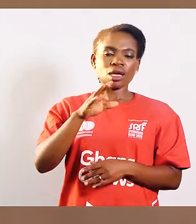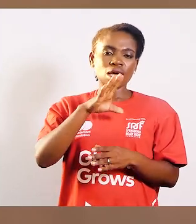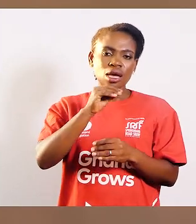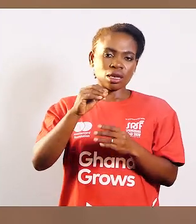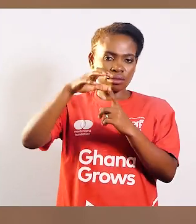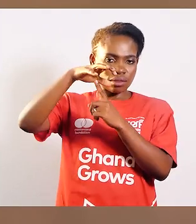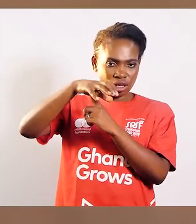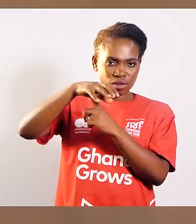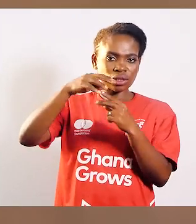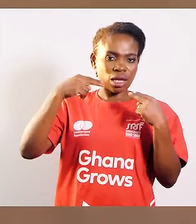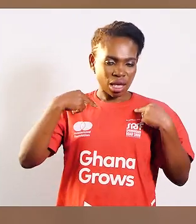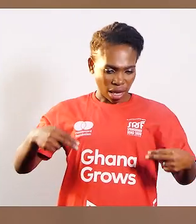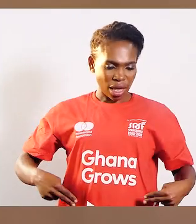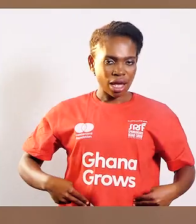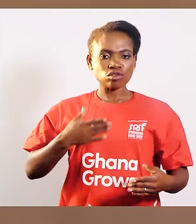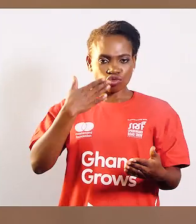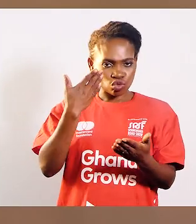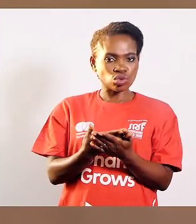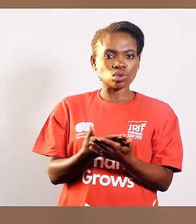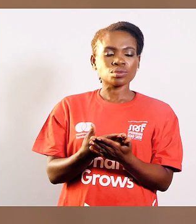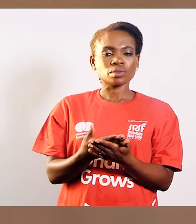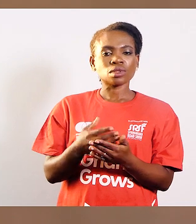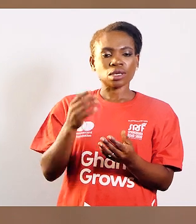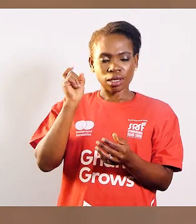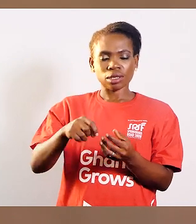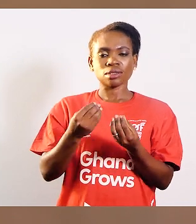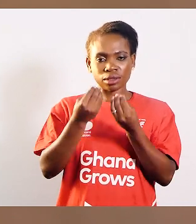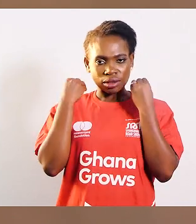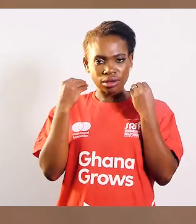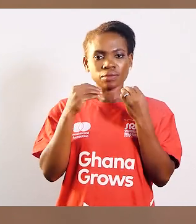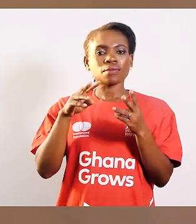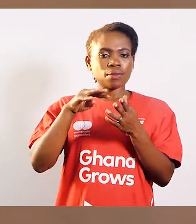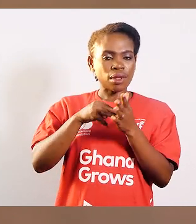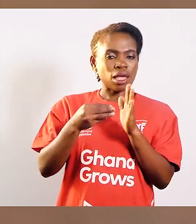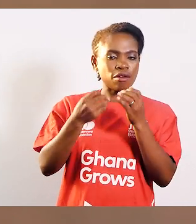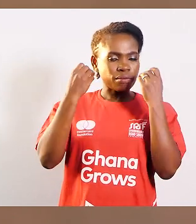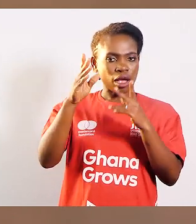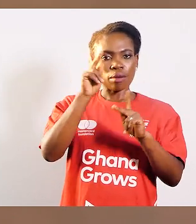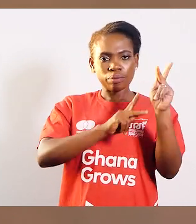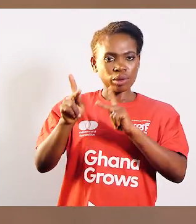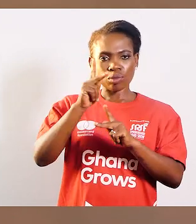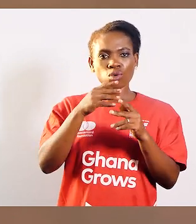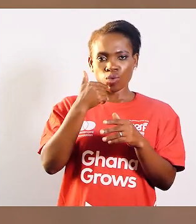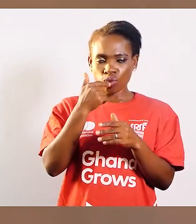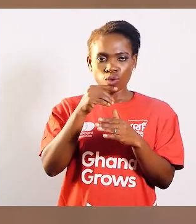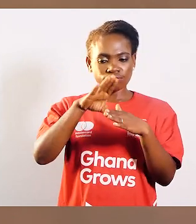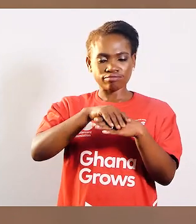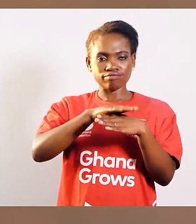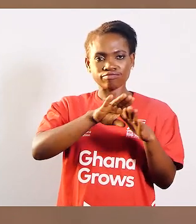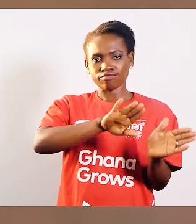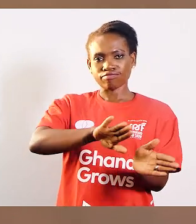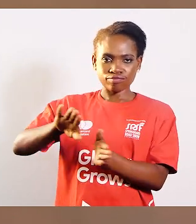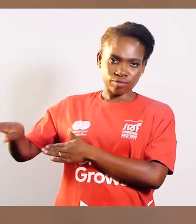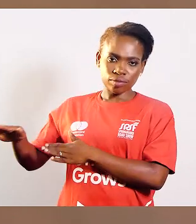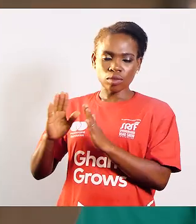of the healthy options that we have to consider when eating. Yes, I have a lot of customers who have cooked meat. They